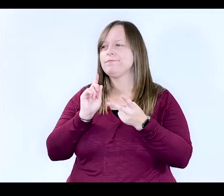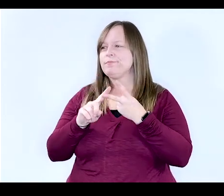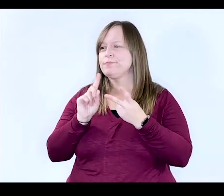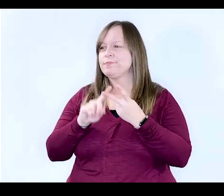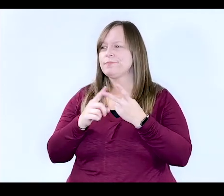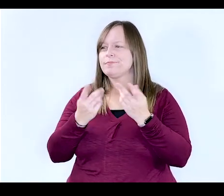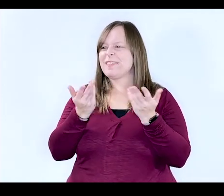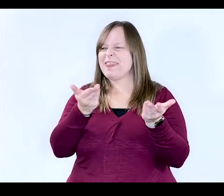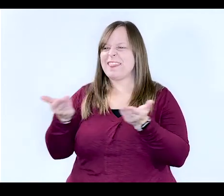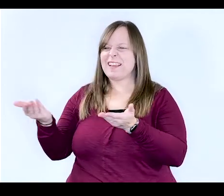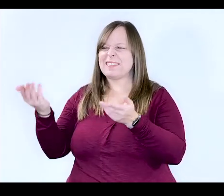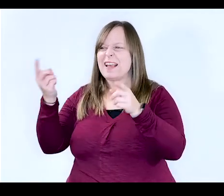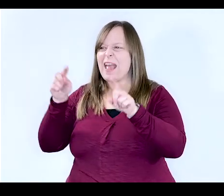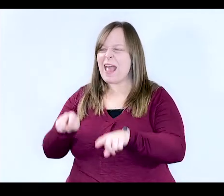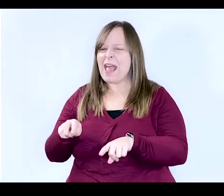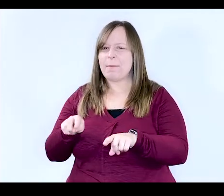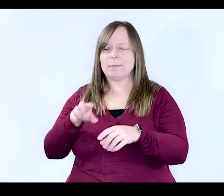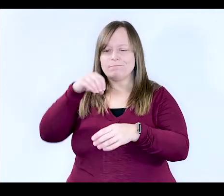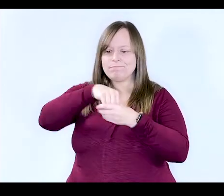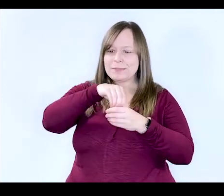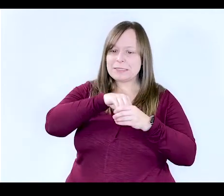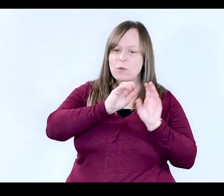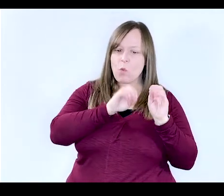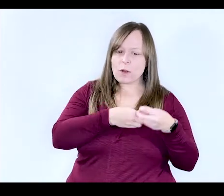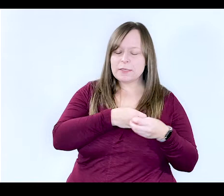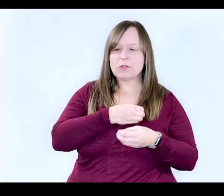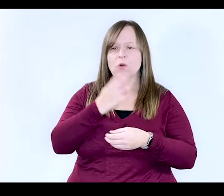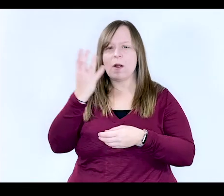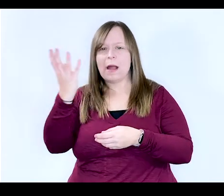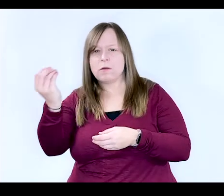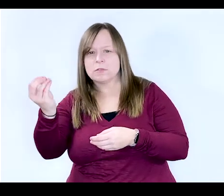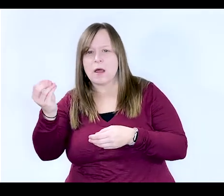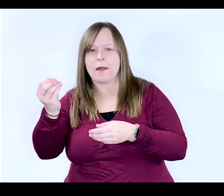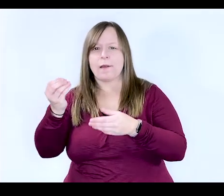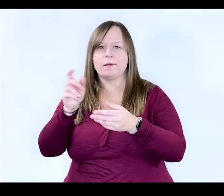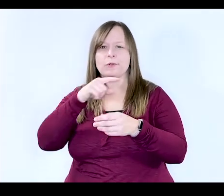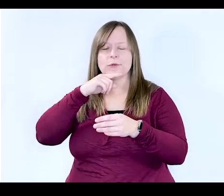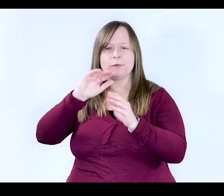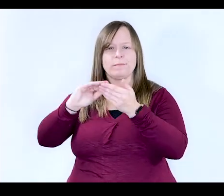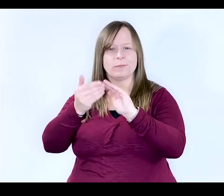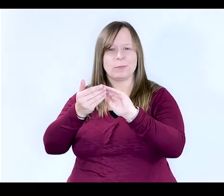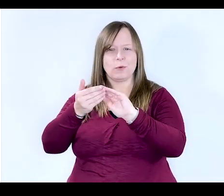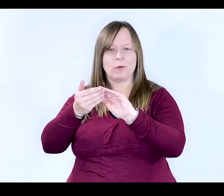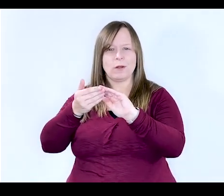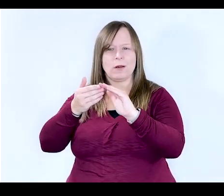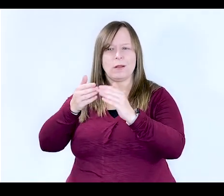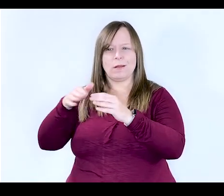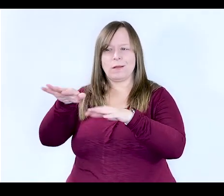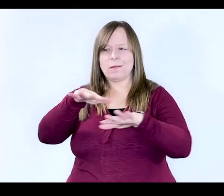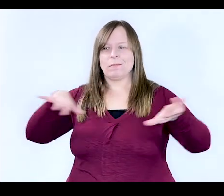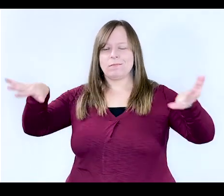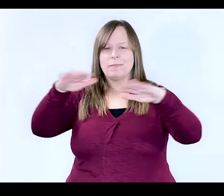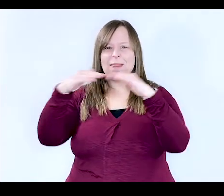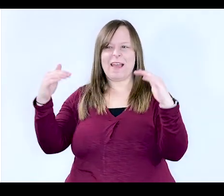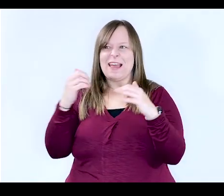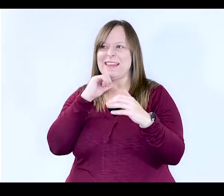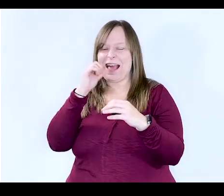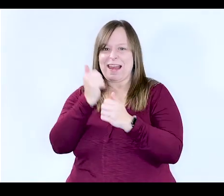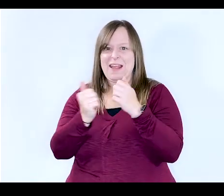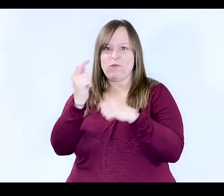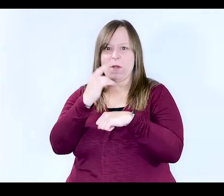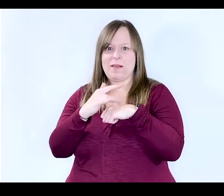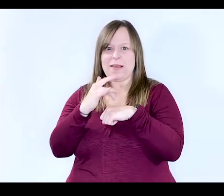of things that happen, whether it's within organizations or outside of organizations, where not everyone